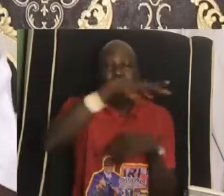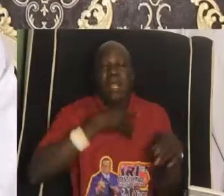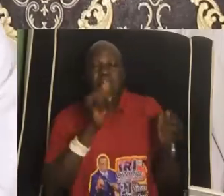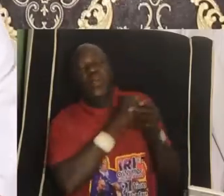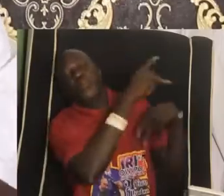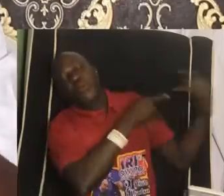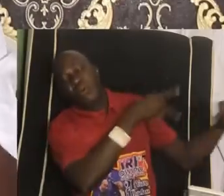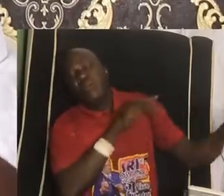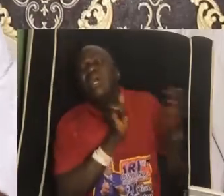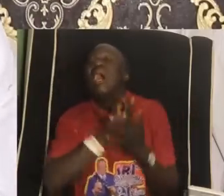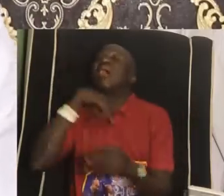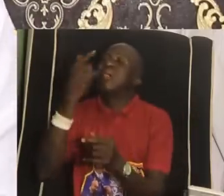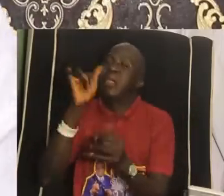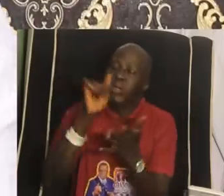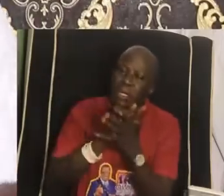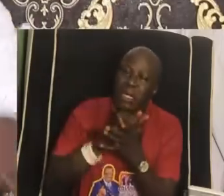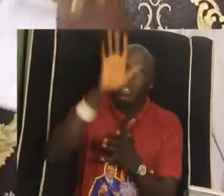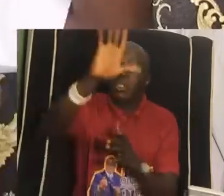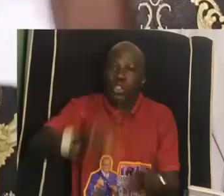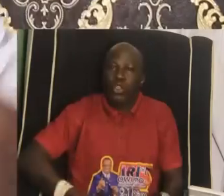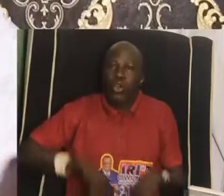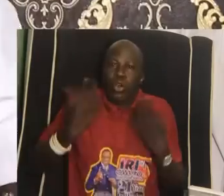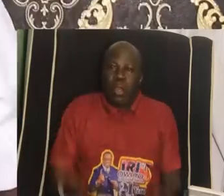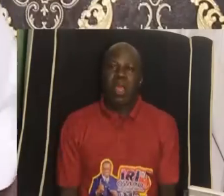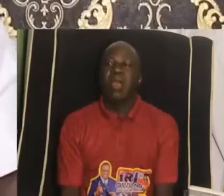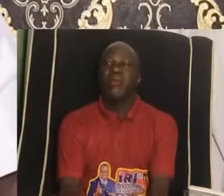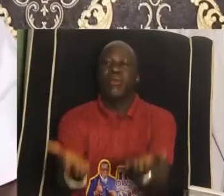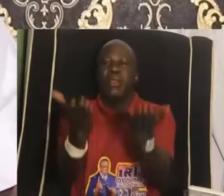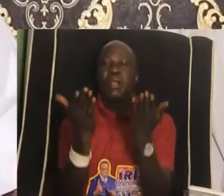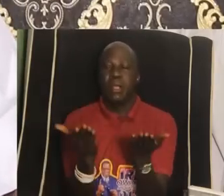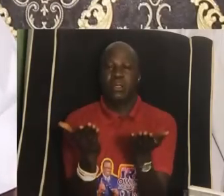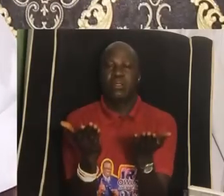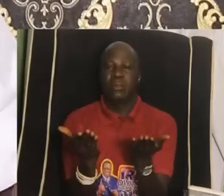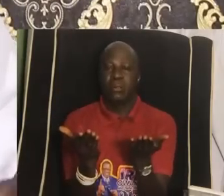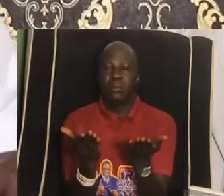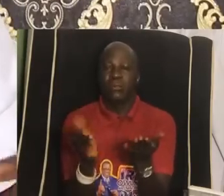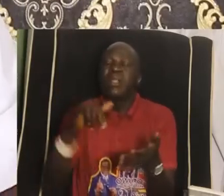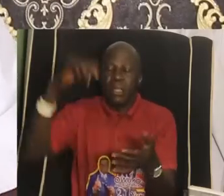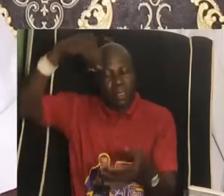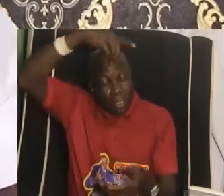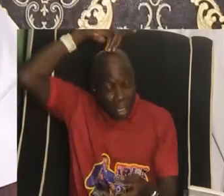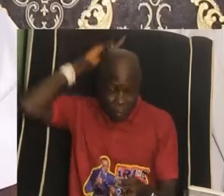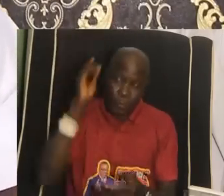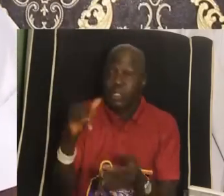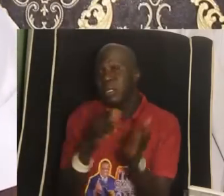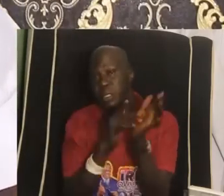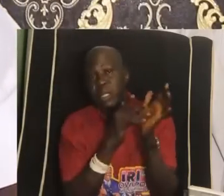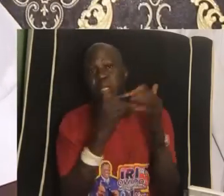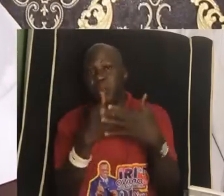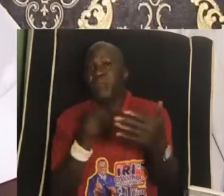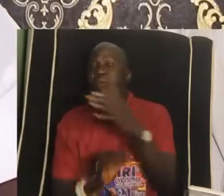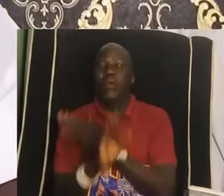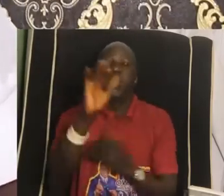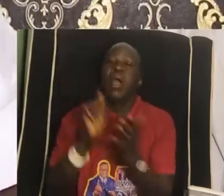speak as prophet. I declare to you that your love will rise. David danced